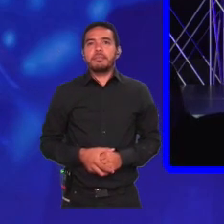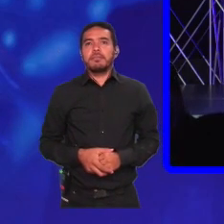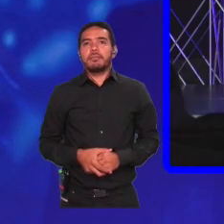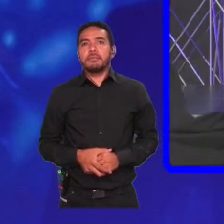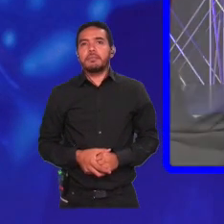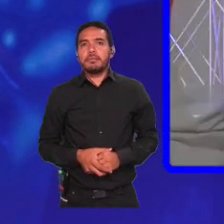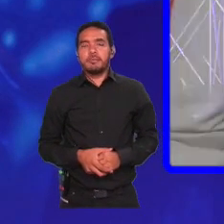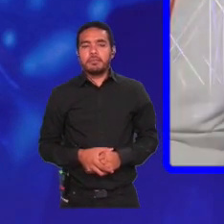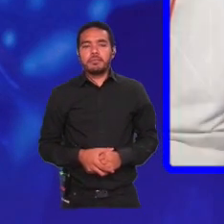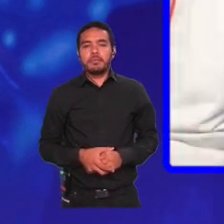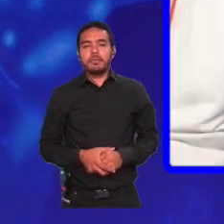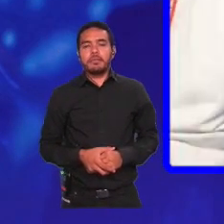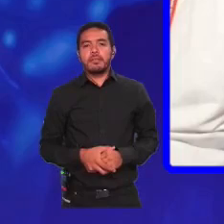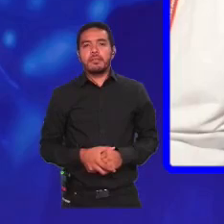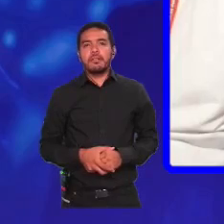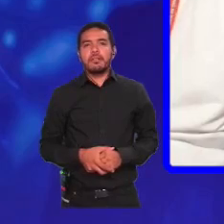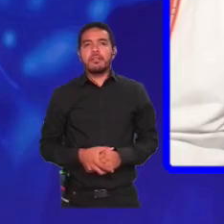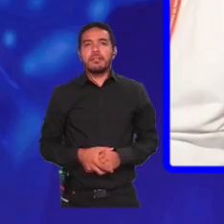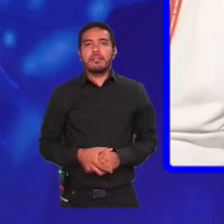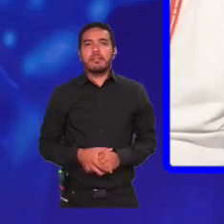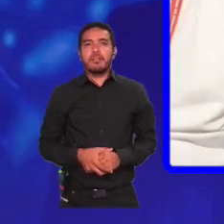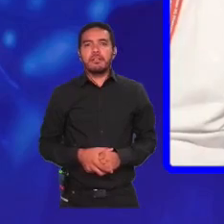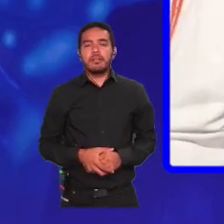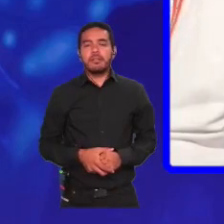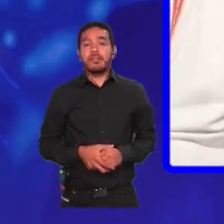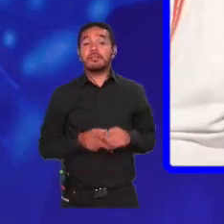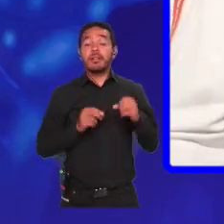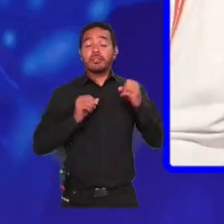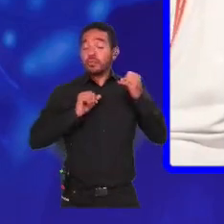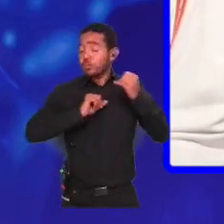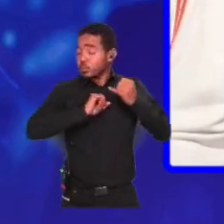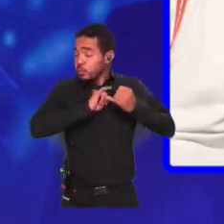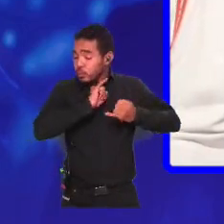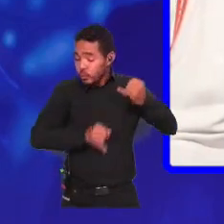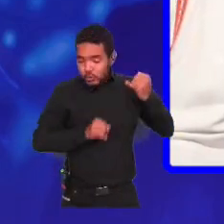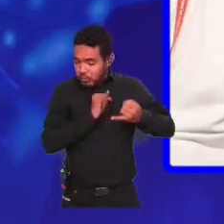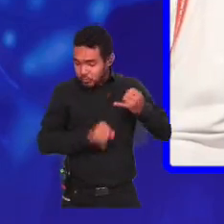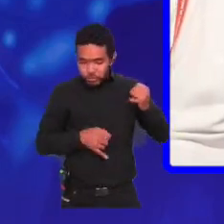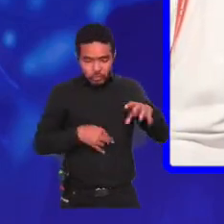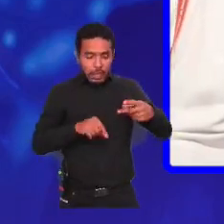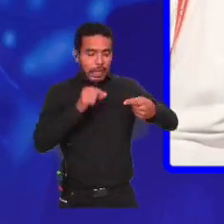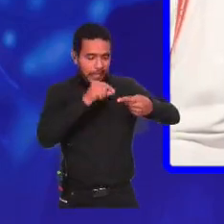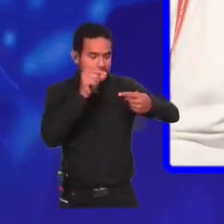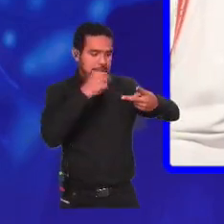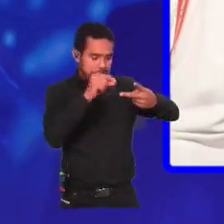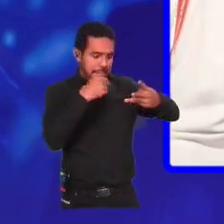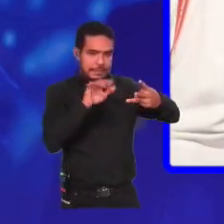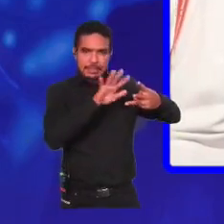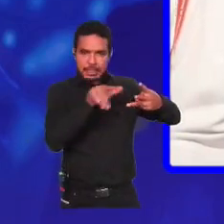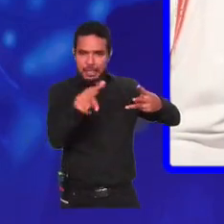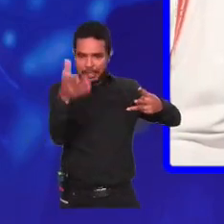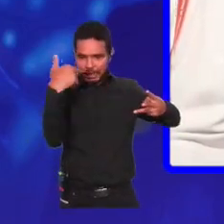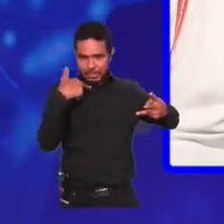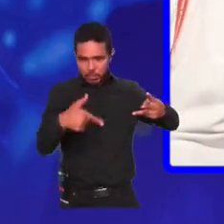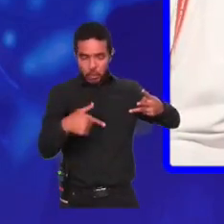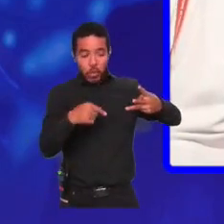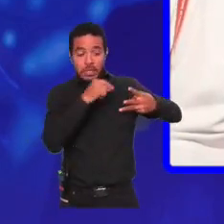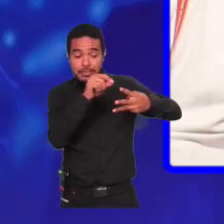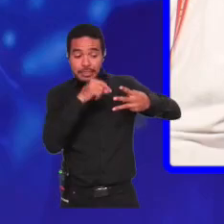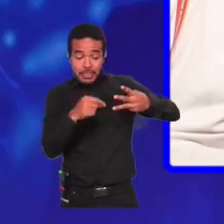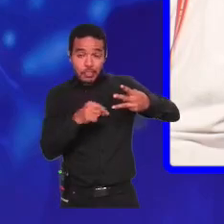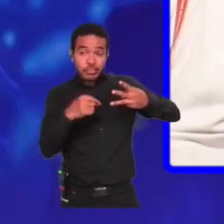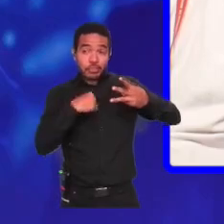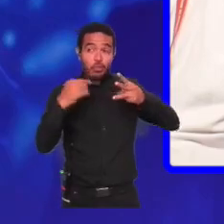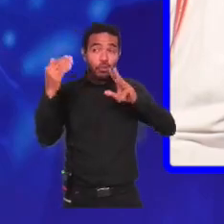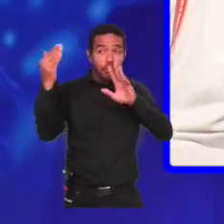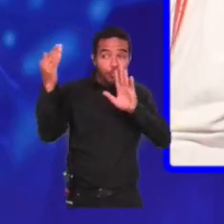let's think that I have those 3 points ready too. How can I approach to Sony to be, hey, I'm ready to work